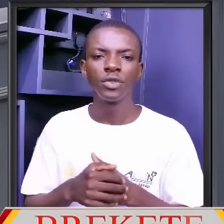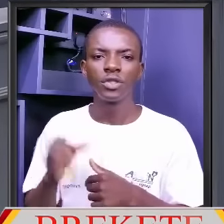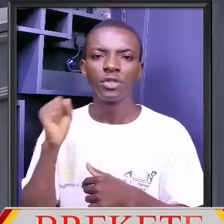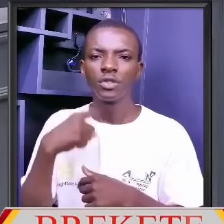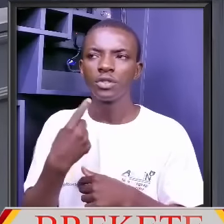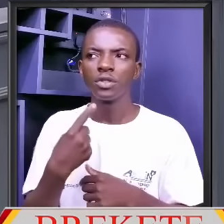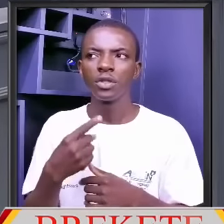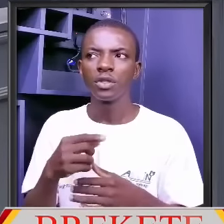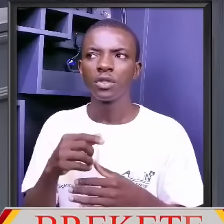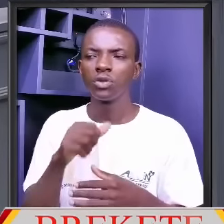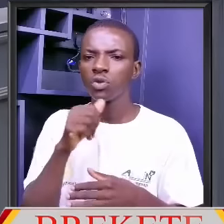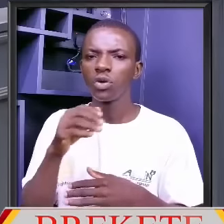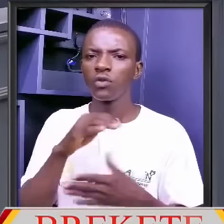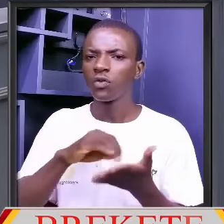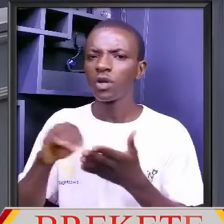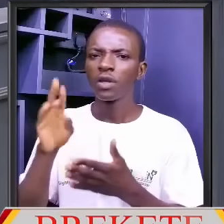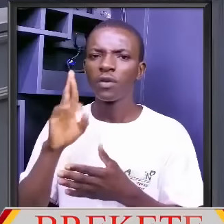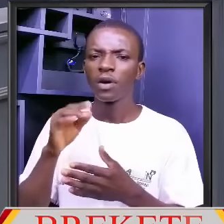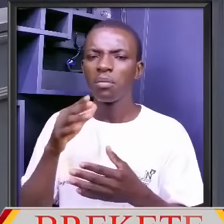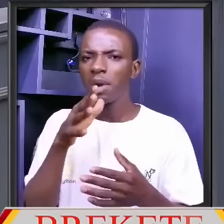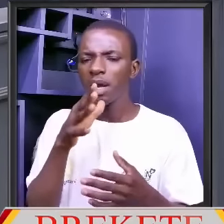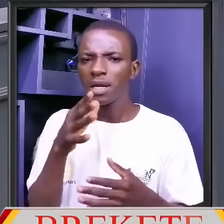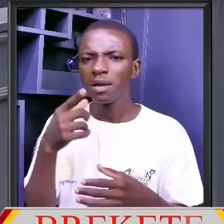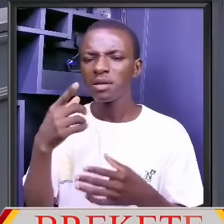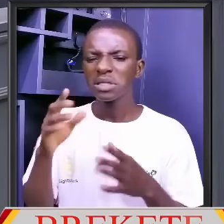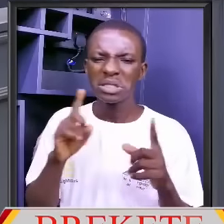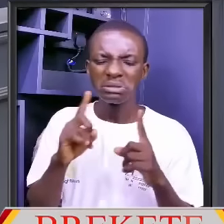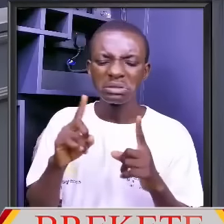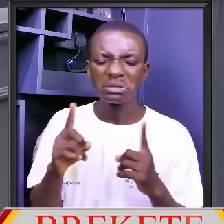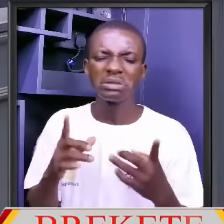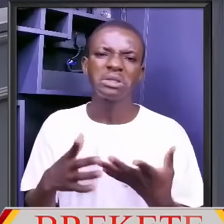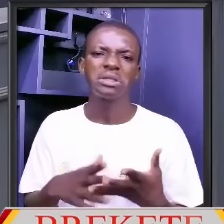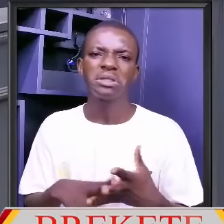She says she no go forgive her mother. Say,